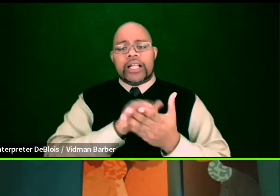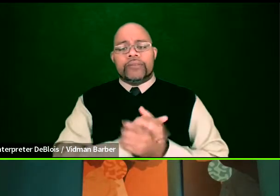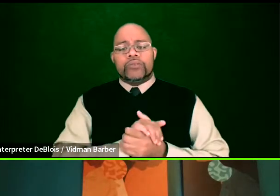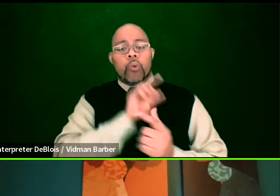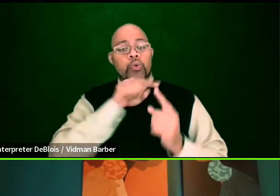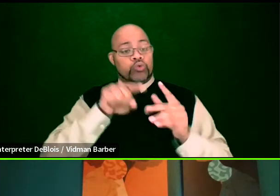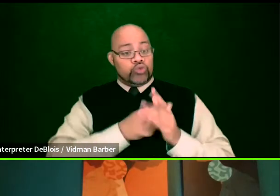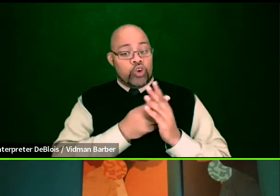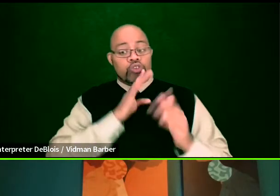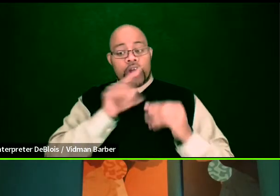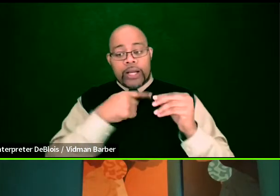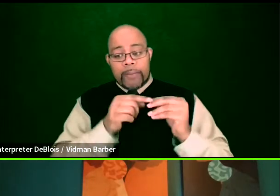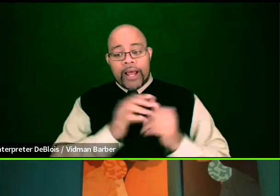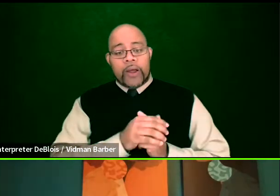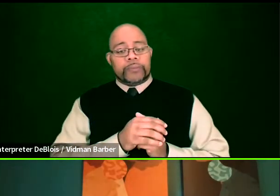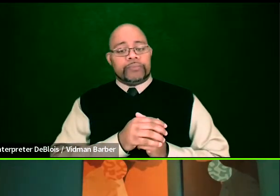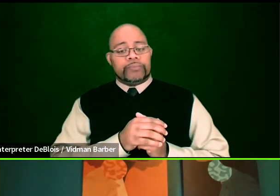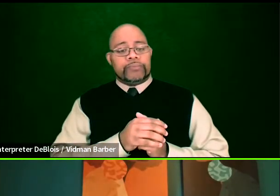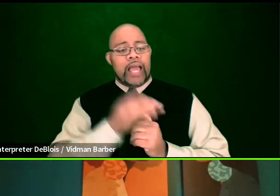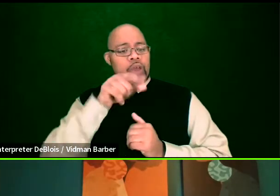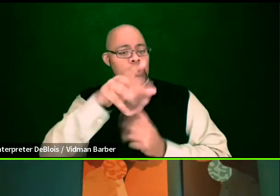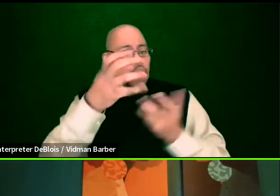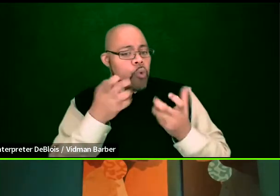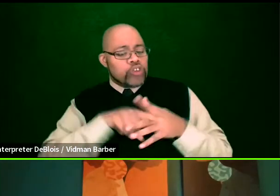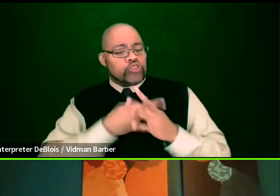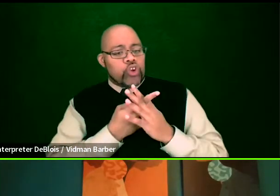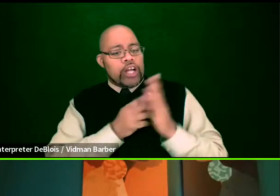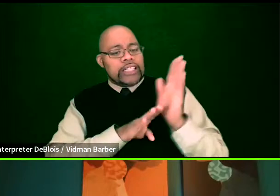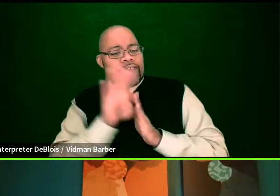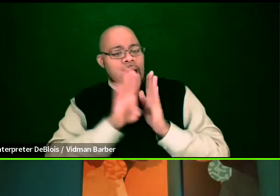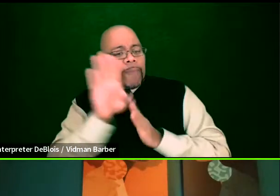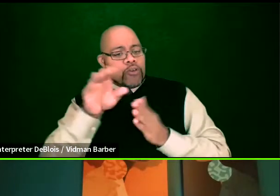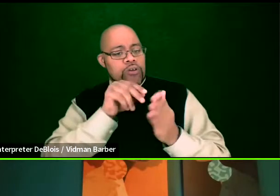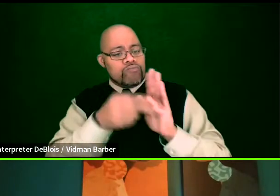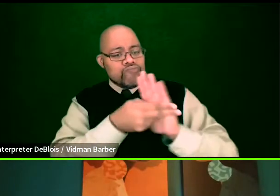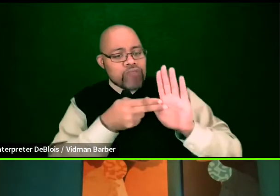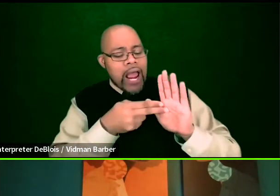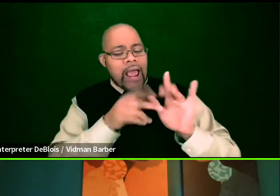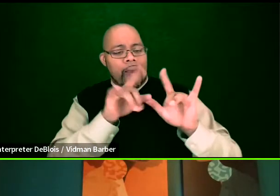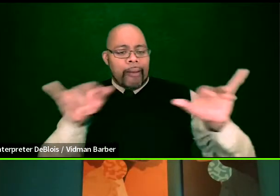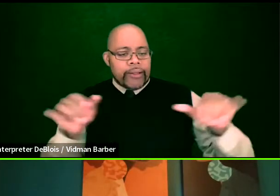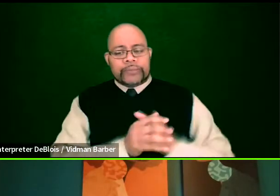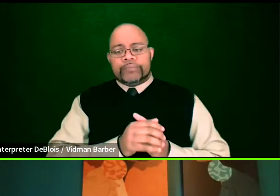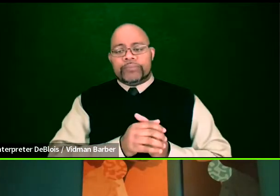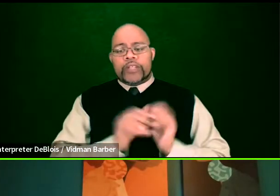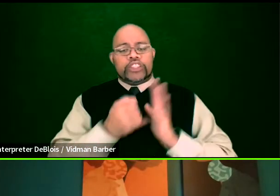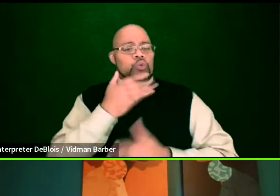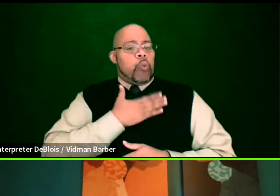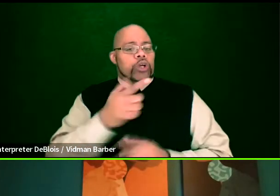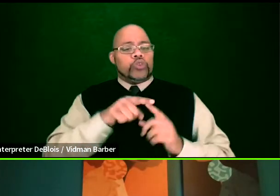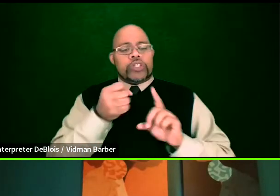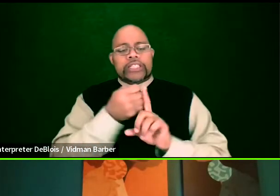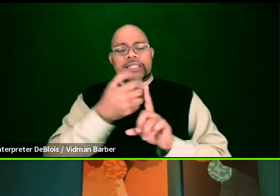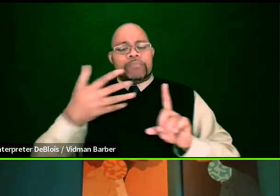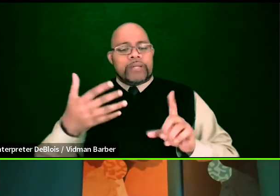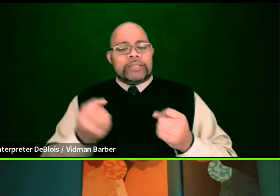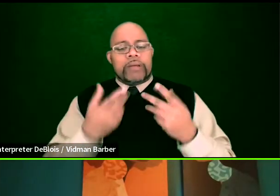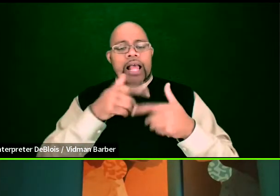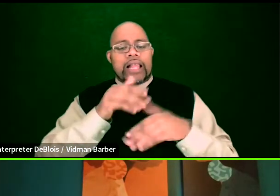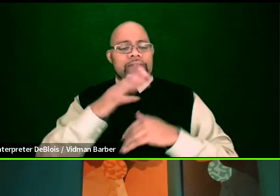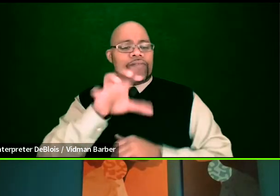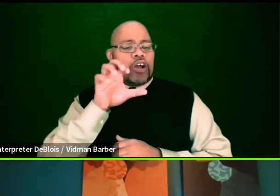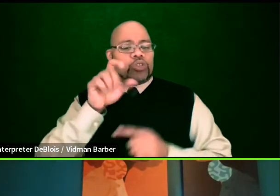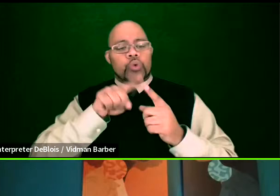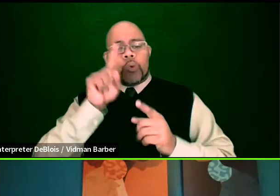you start talking about, hey, you want to start developing your brand and et cetera, just be willing to expend at least $500